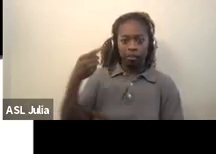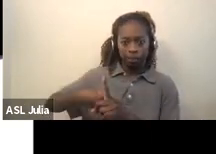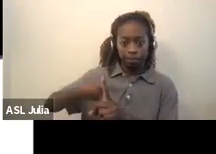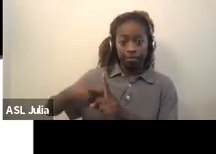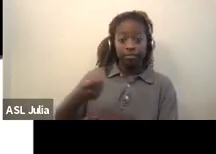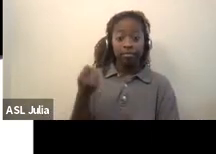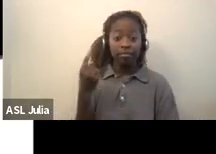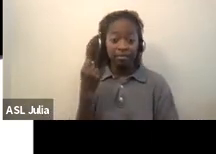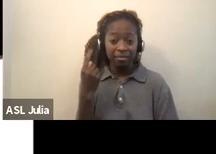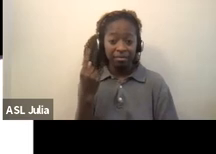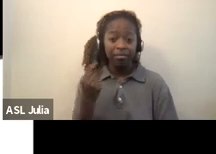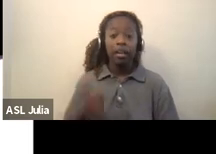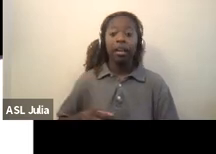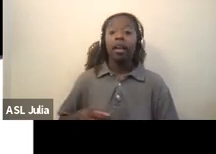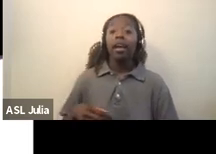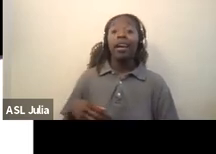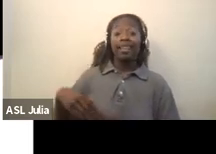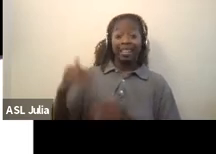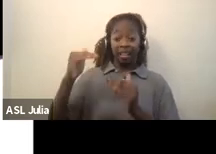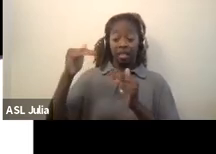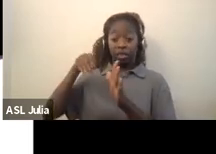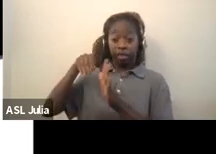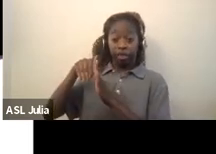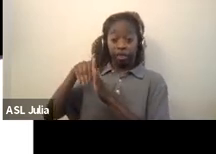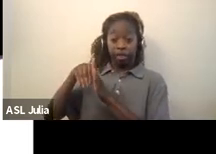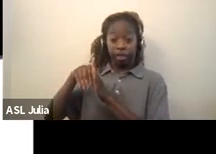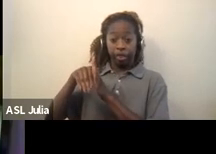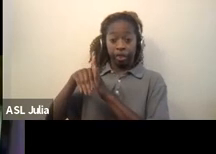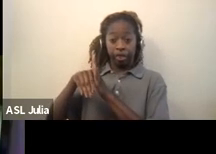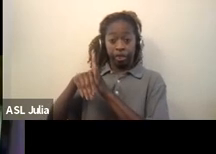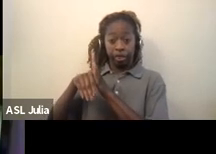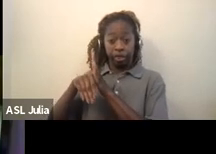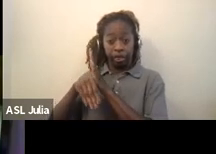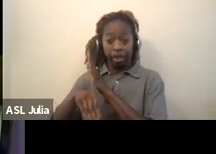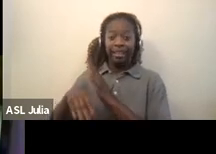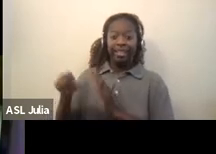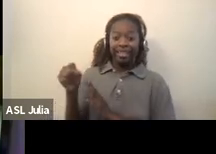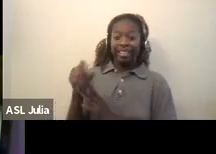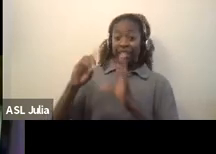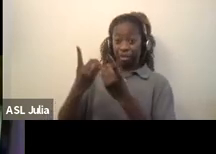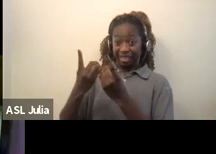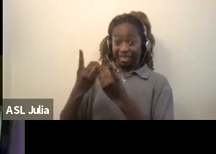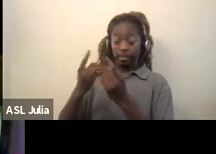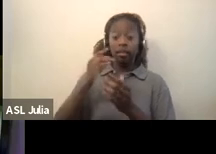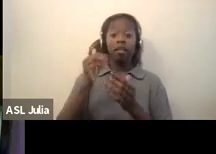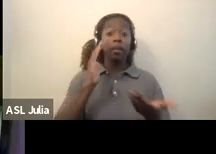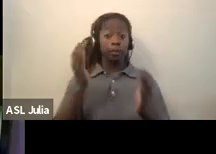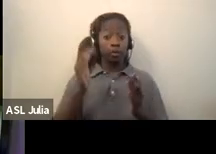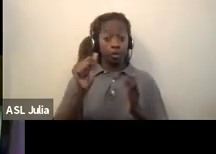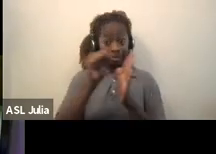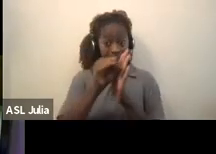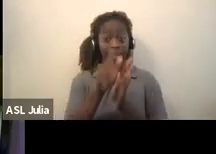district were generally less severe than the state's state's average declines the large urban districts in